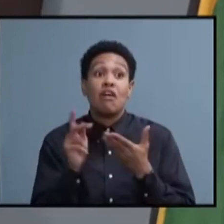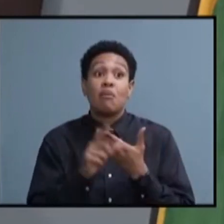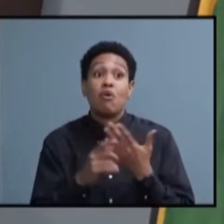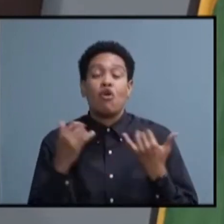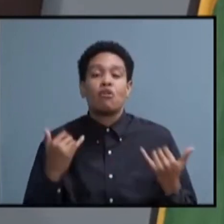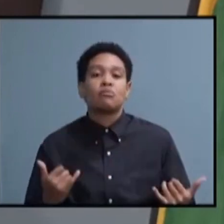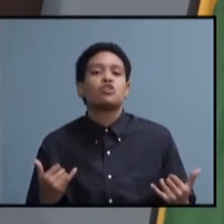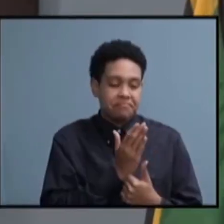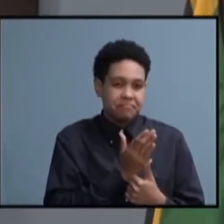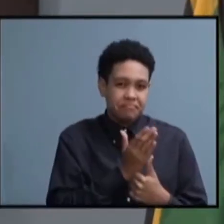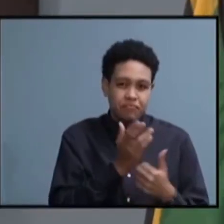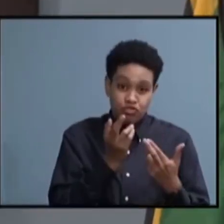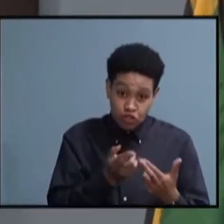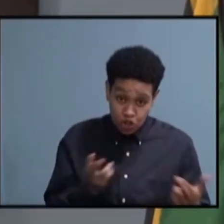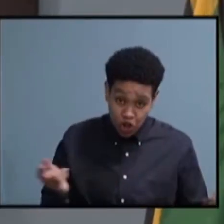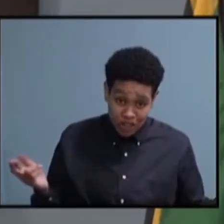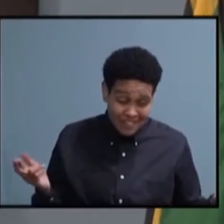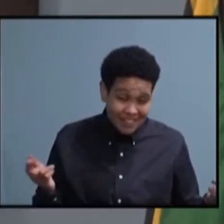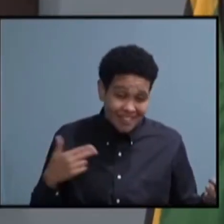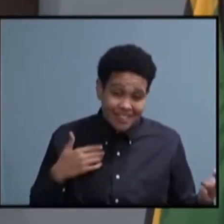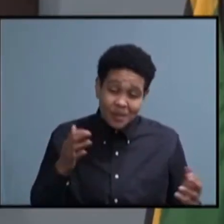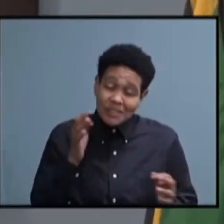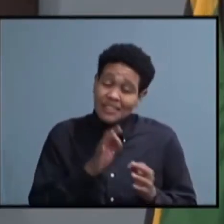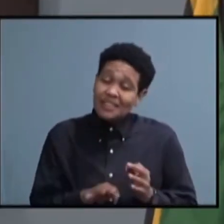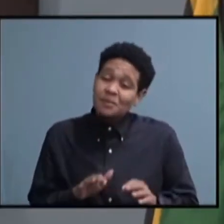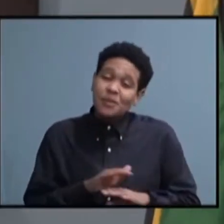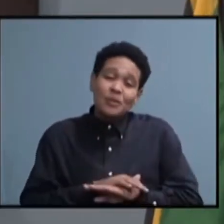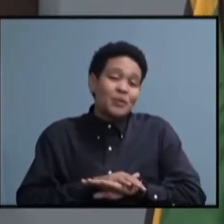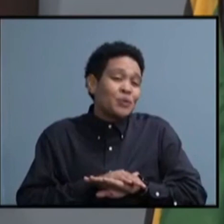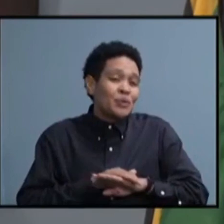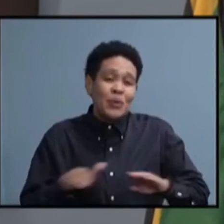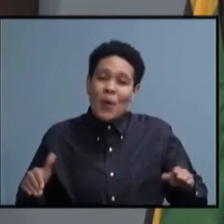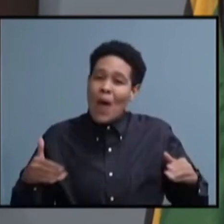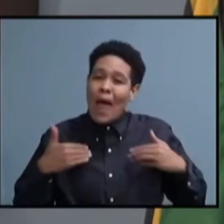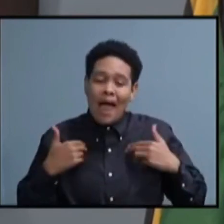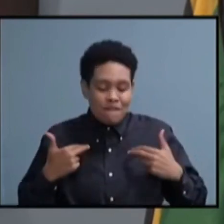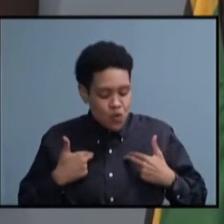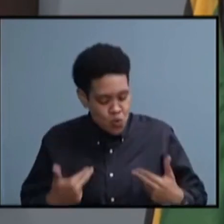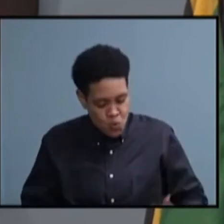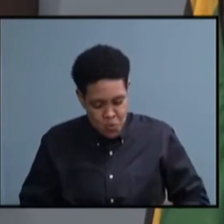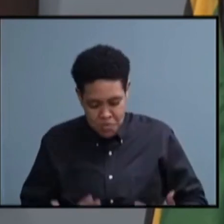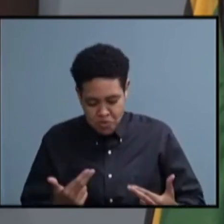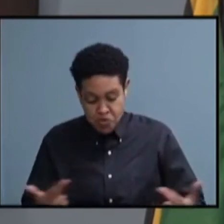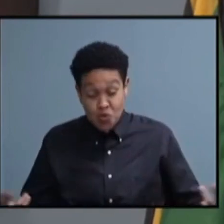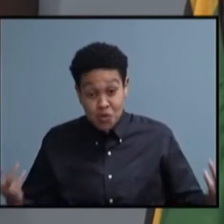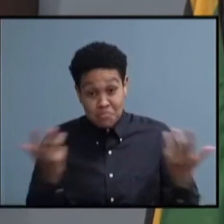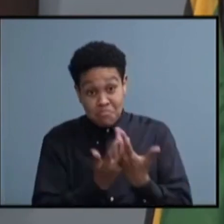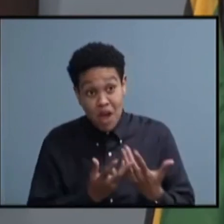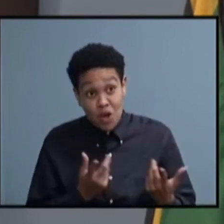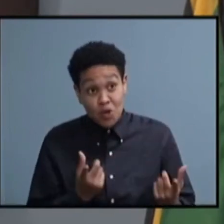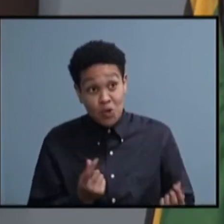being undertaken. Mr. Holness says if the number of cases continue to increase, the